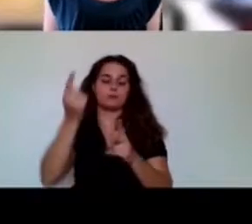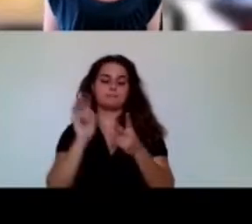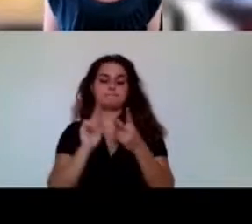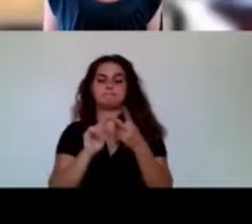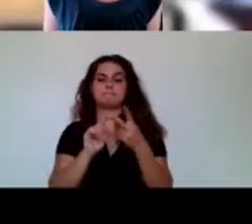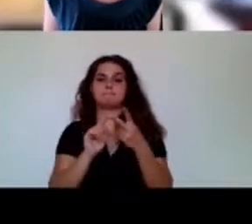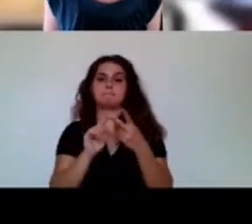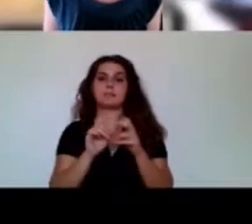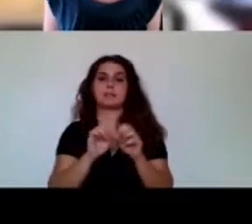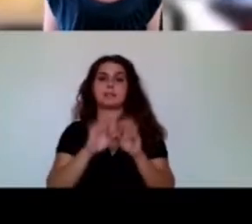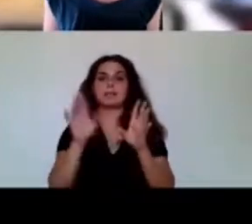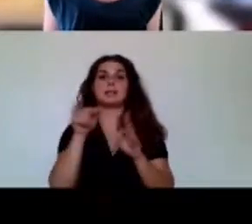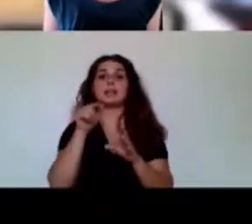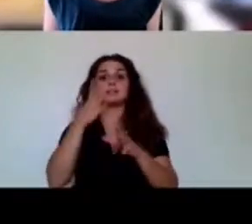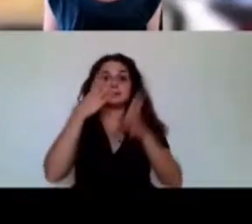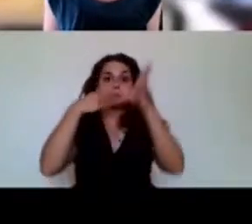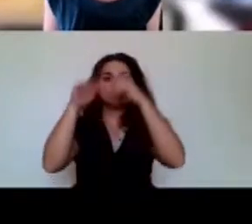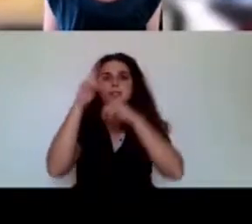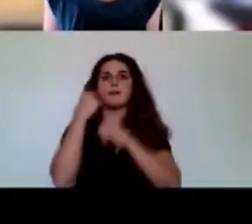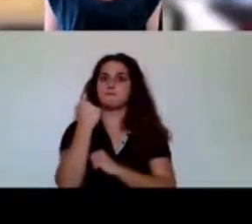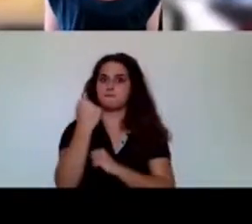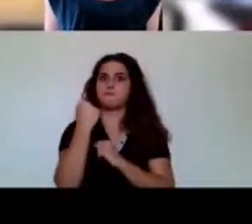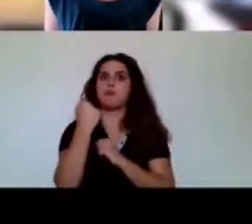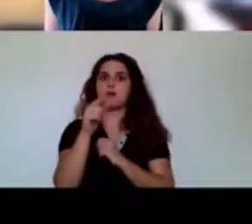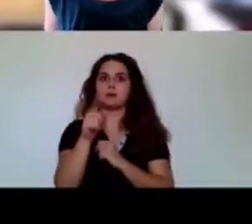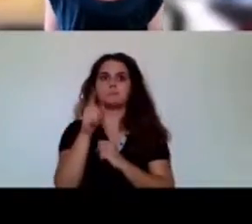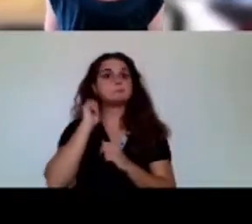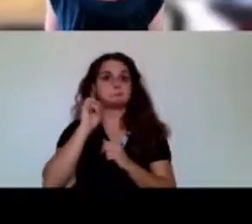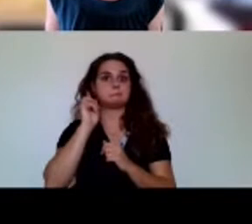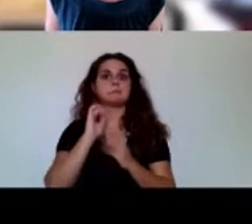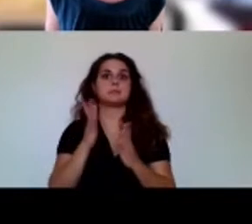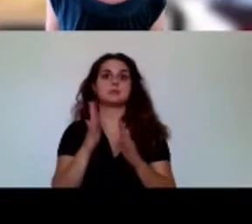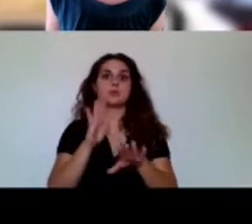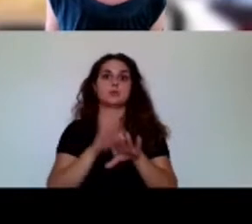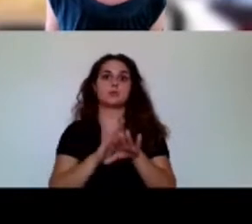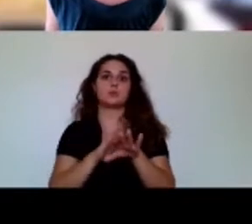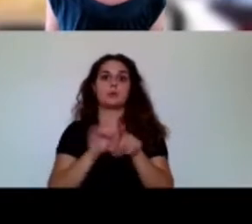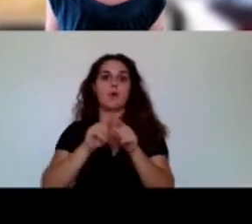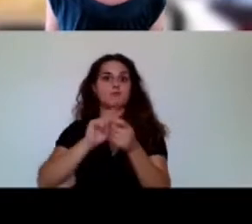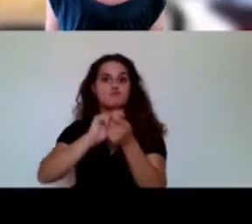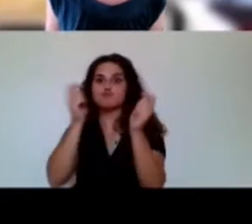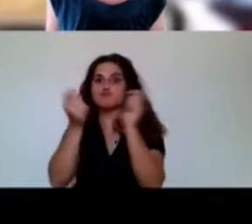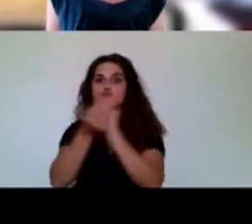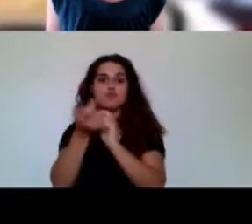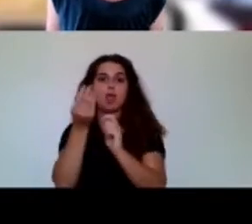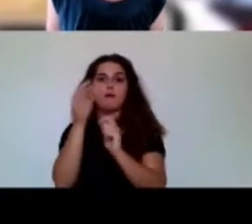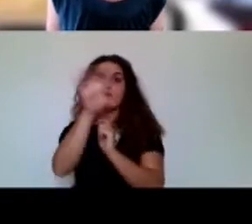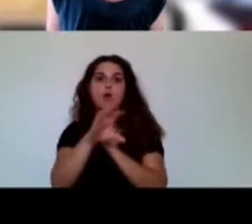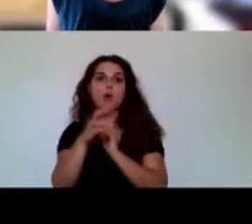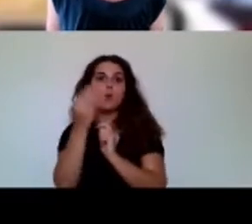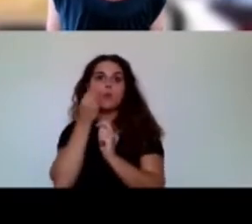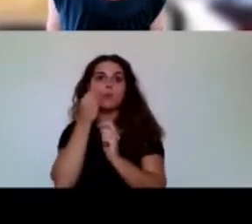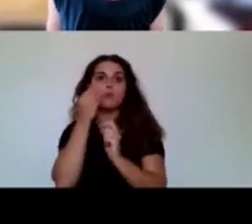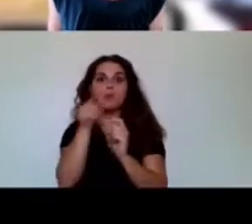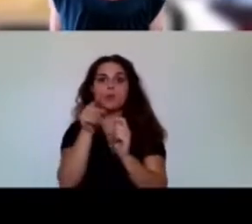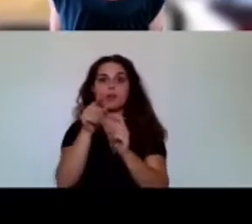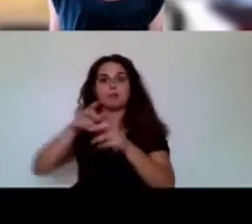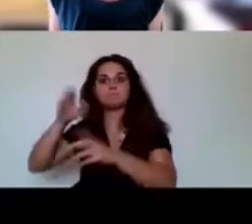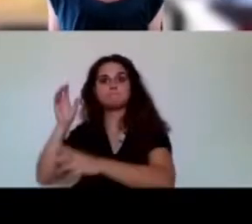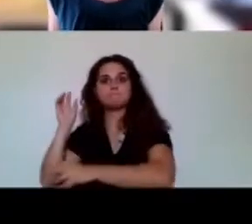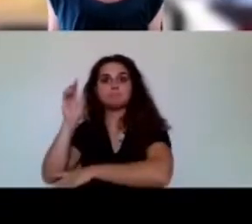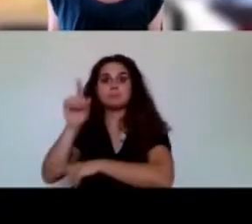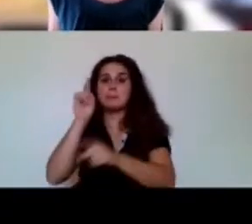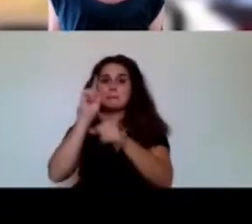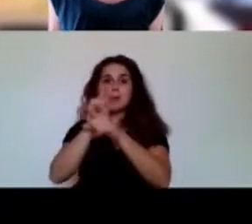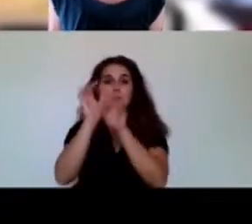this form of motor learning is quite strong. It's so strong that it alters the way he's throwing the ball, even when he's not wearing the goggles, which